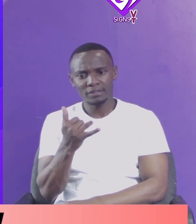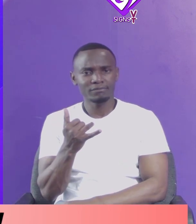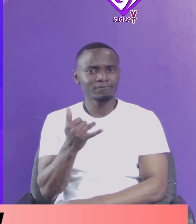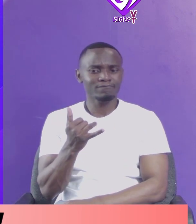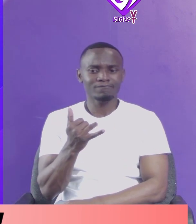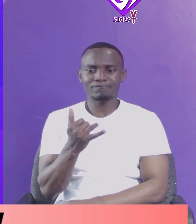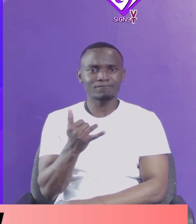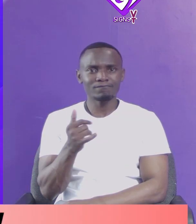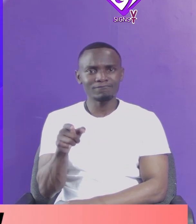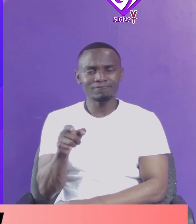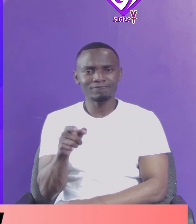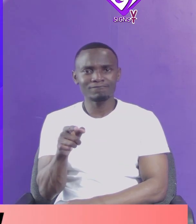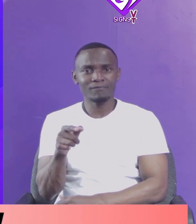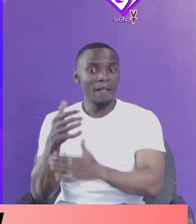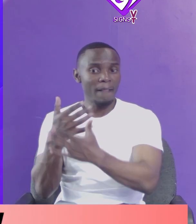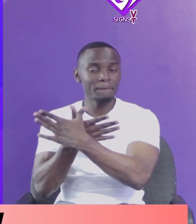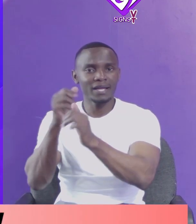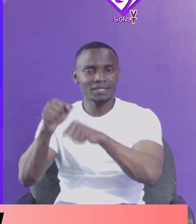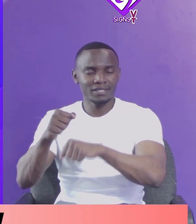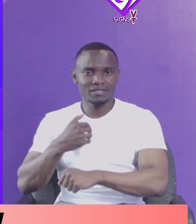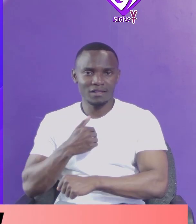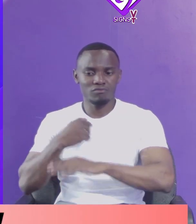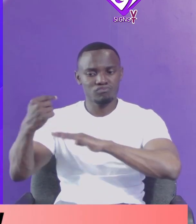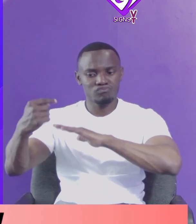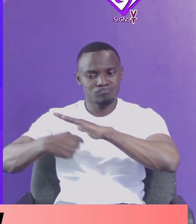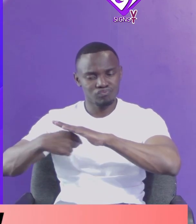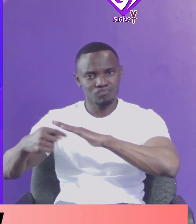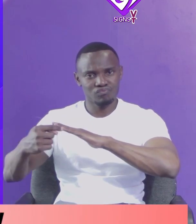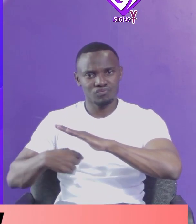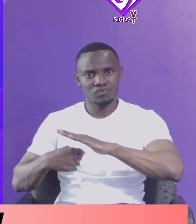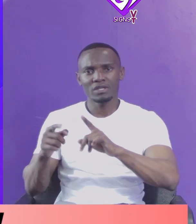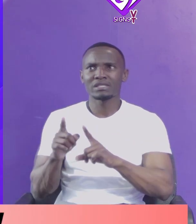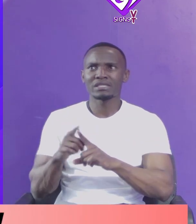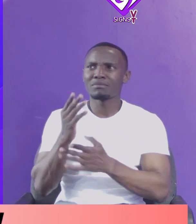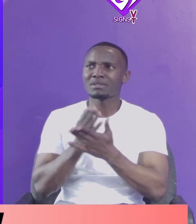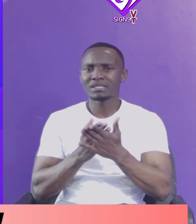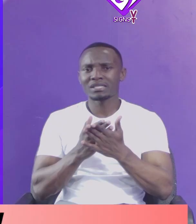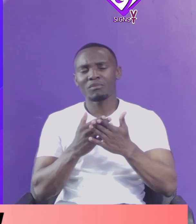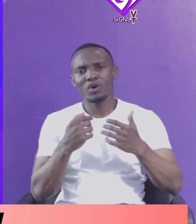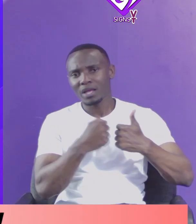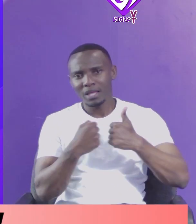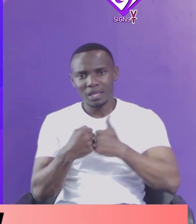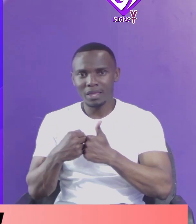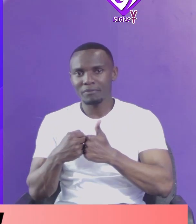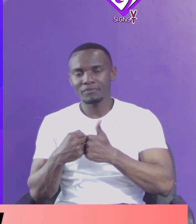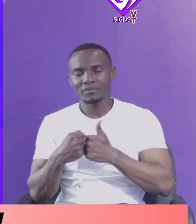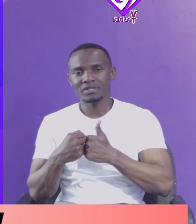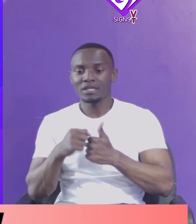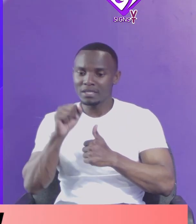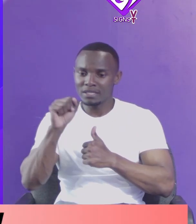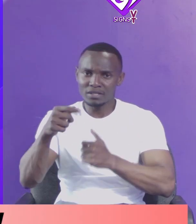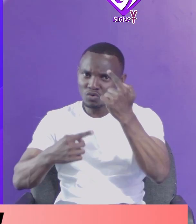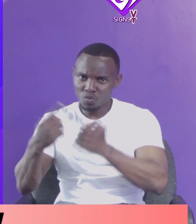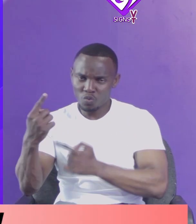yes. Goals going in, a few games I've seen in the Bundesliga ending 6-2, 4-2. They're getting the desired